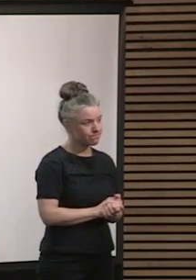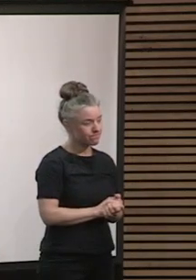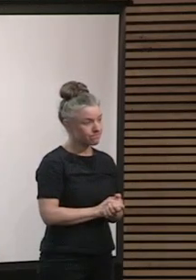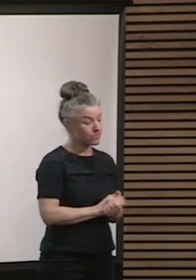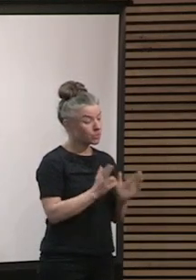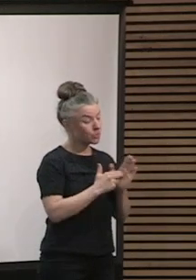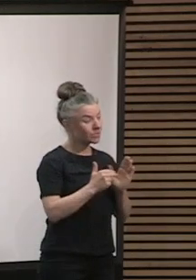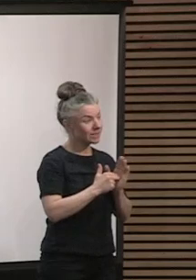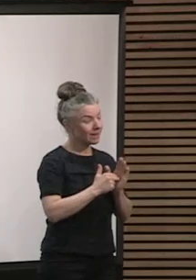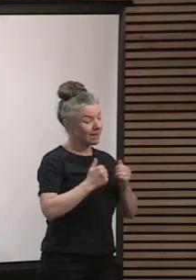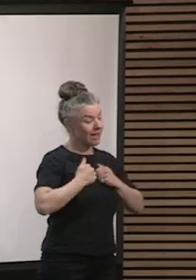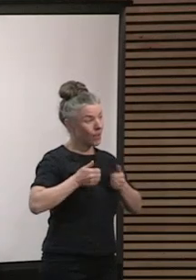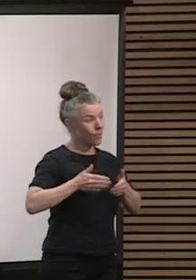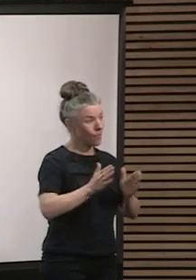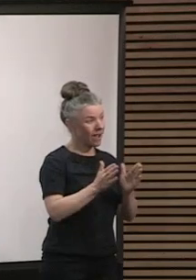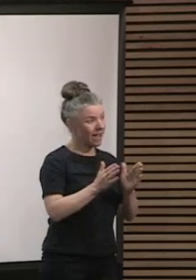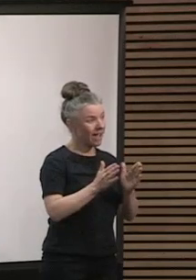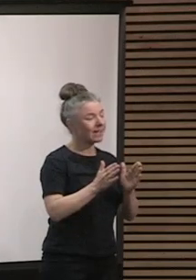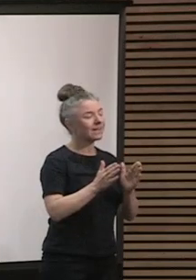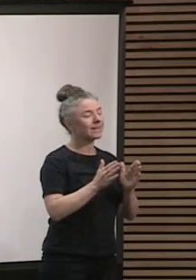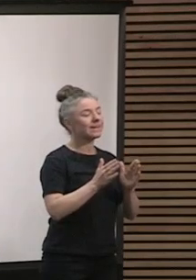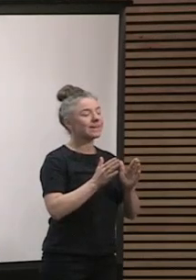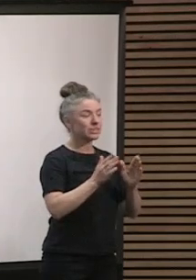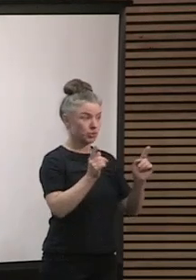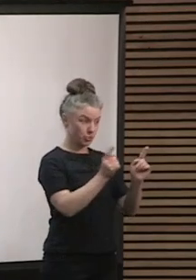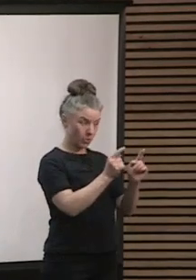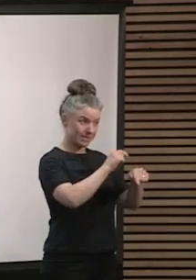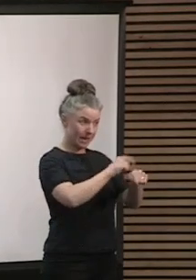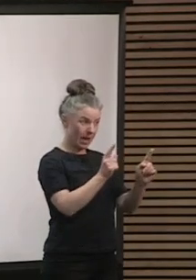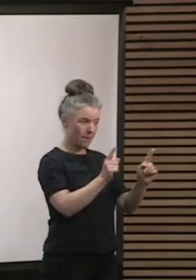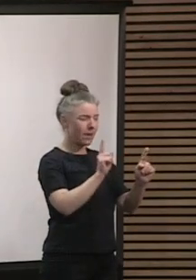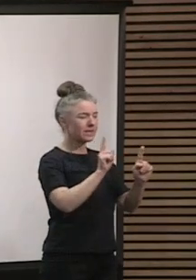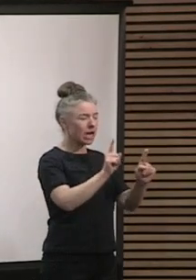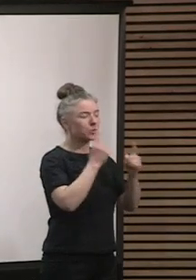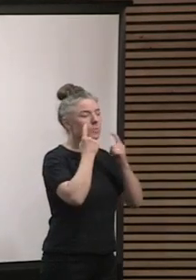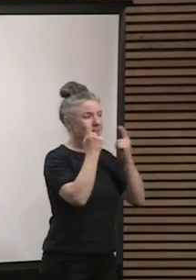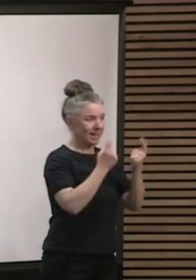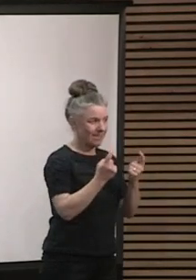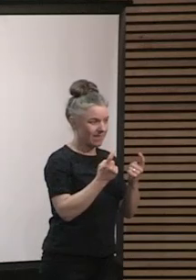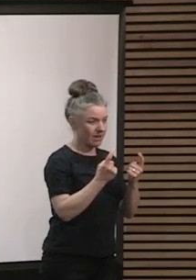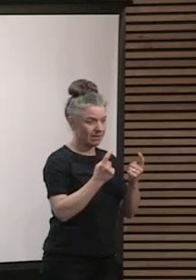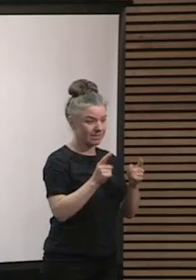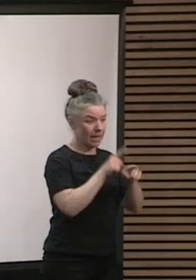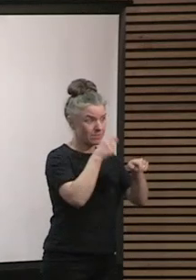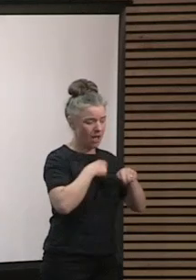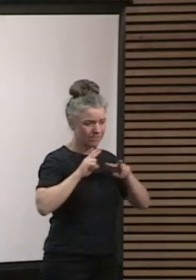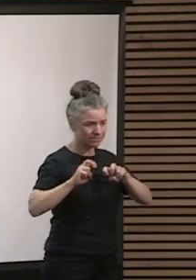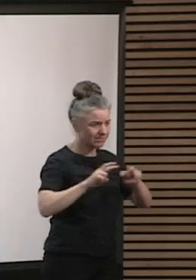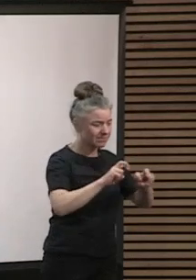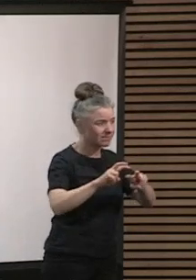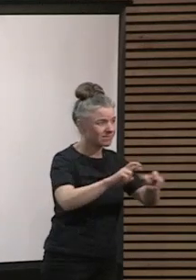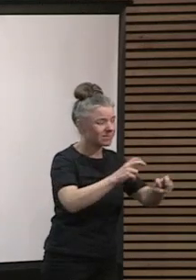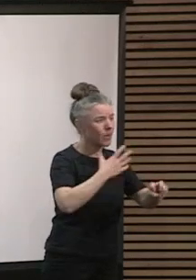our approach as short but precautionary hold in an ongoing investigation so that we continue to stamp out